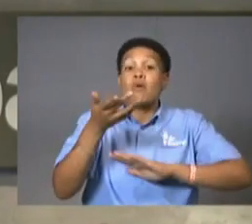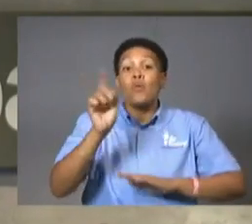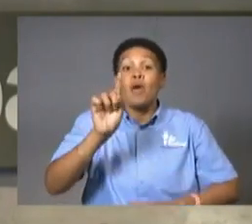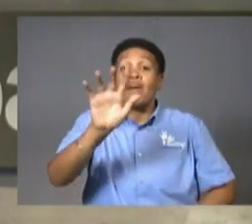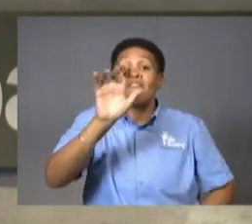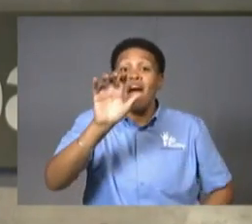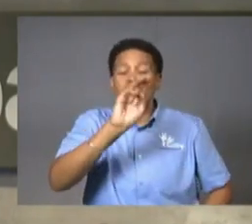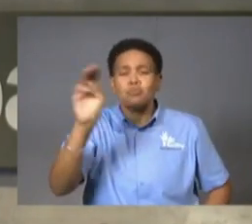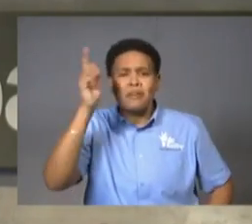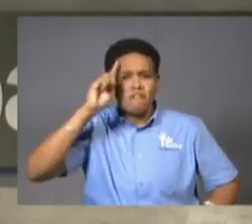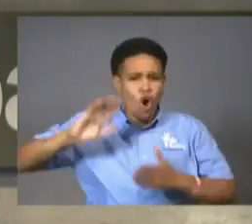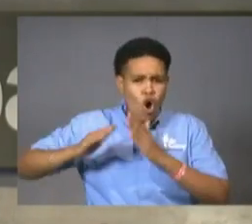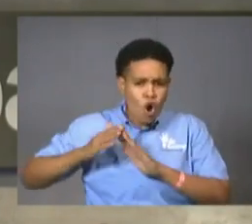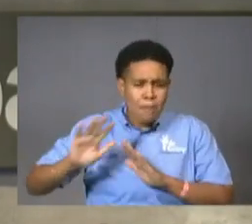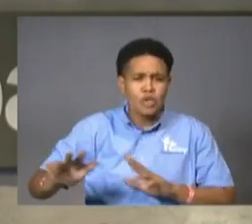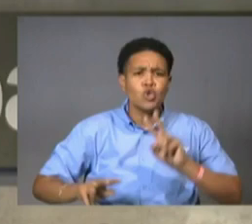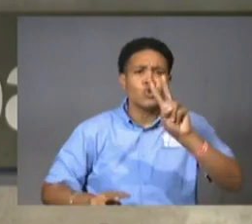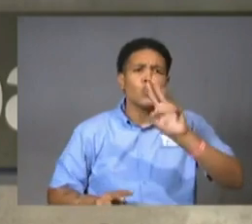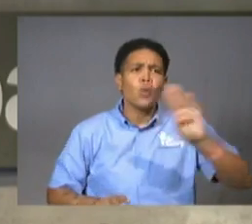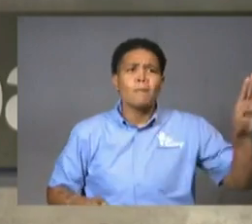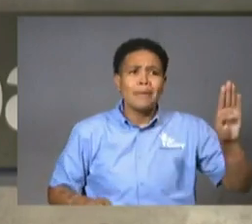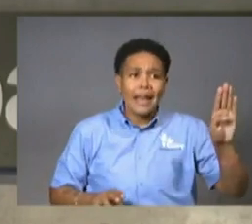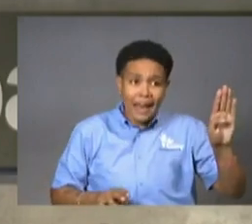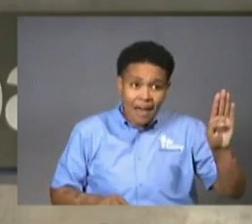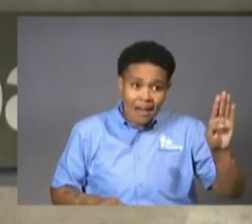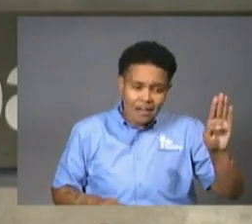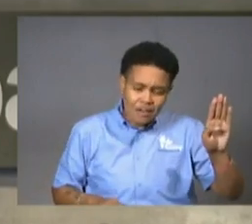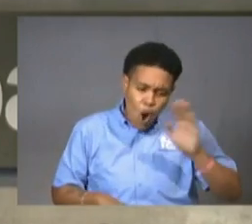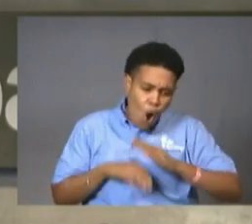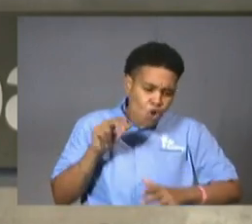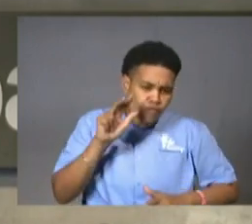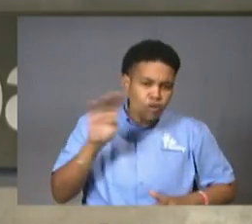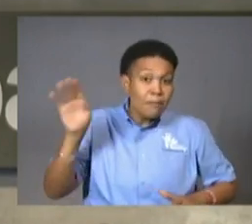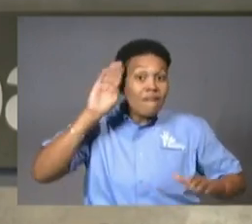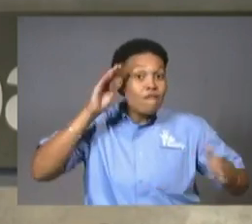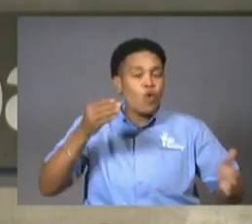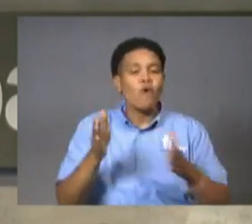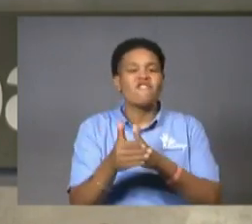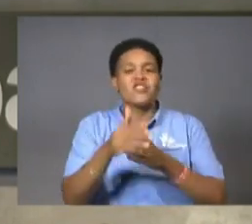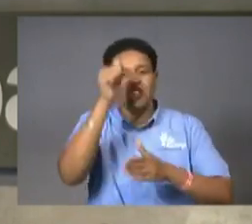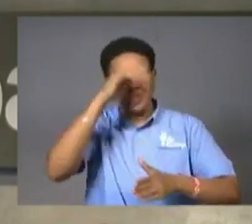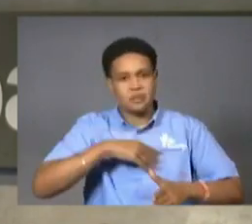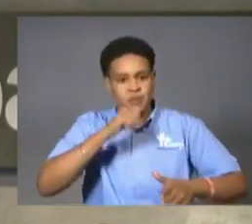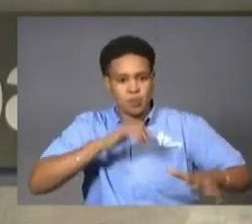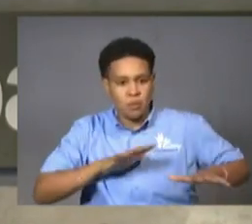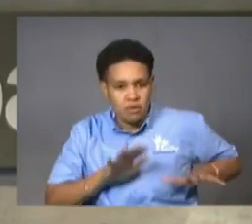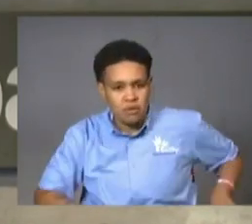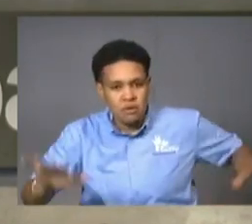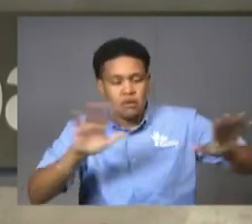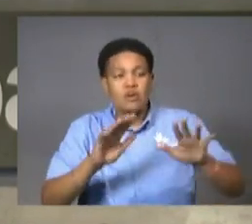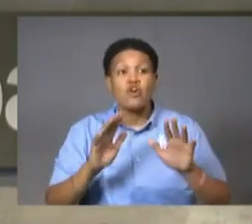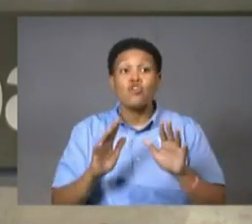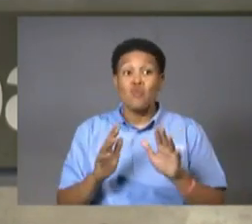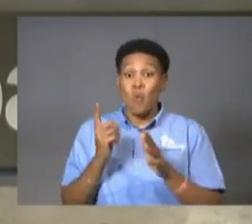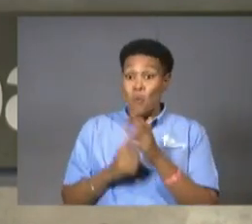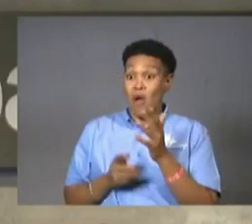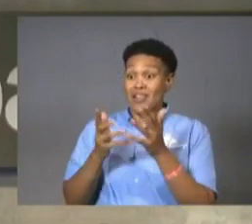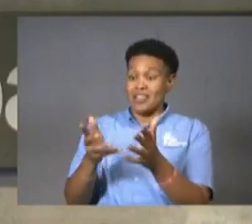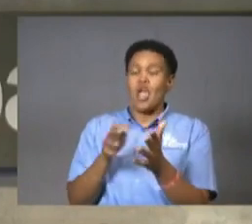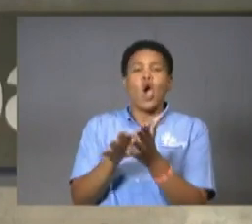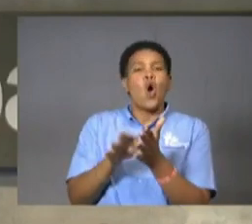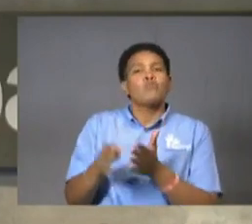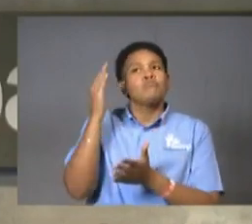million for communities, $2 billion out of the 3 for fisher folk. The rest have been accommodated for already, accounted for